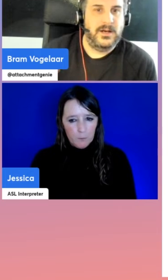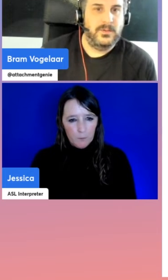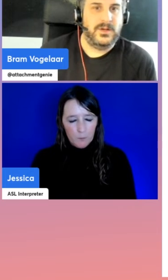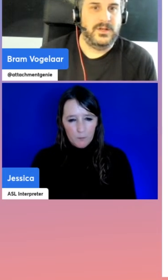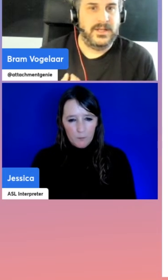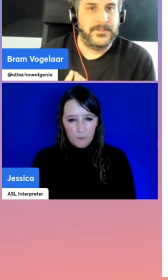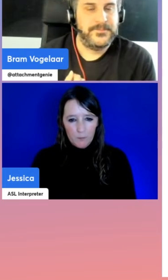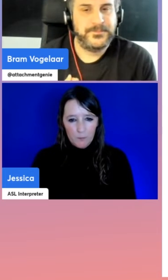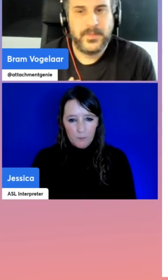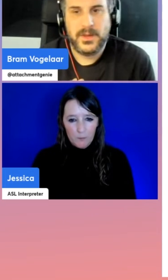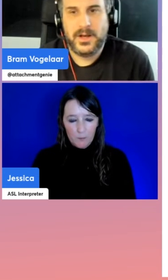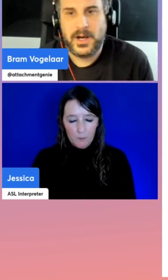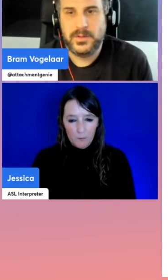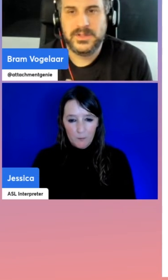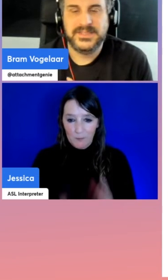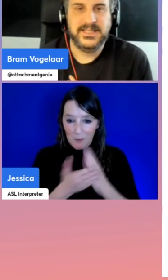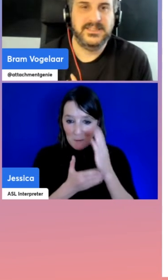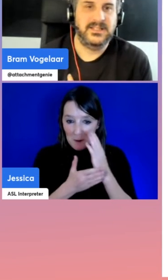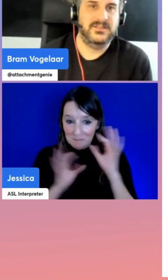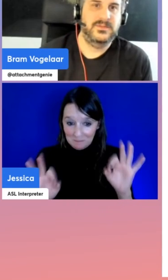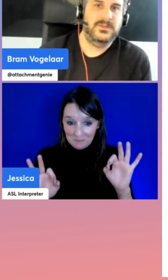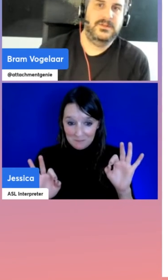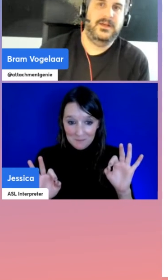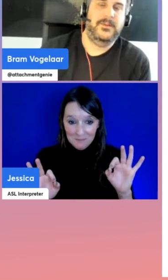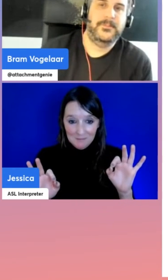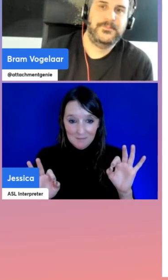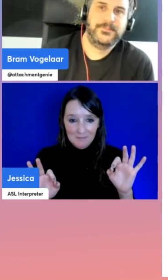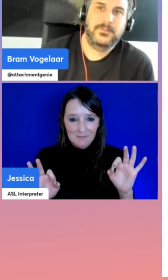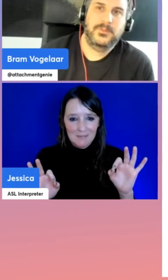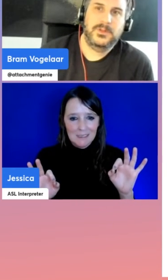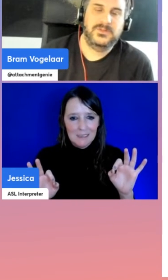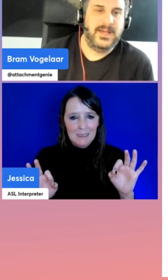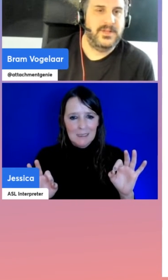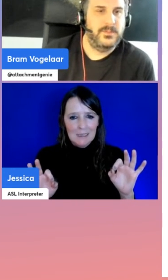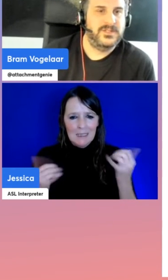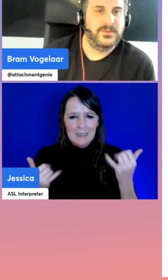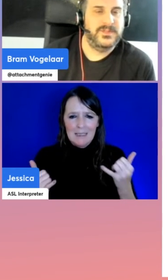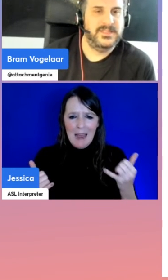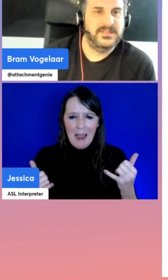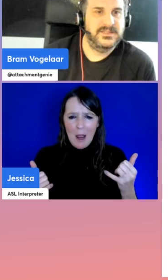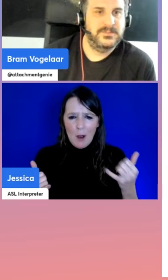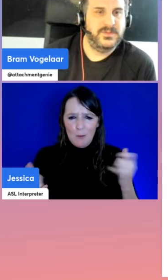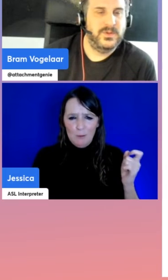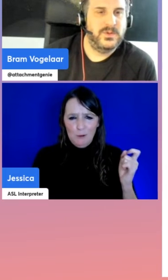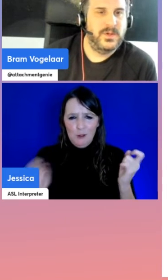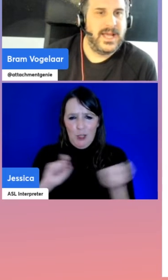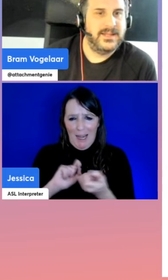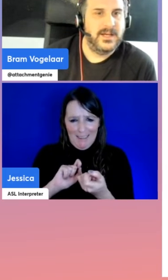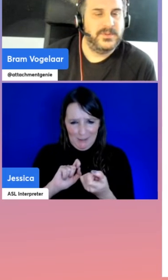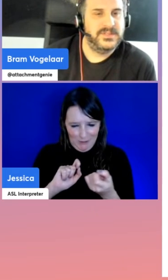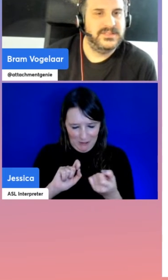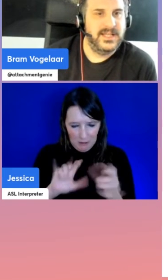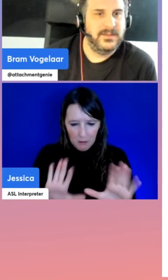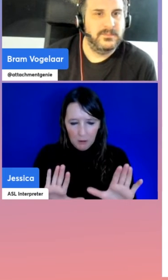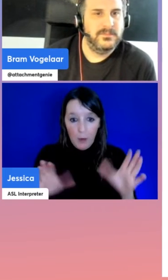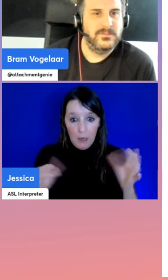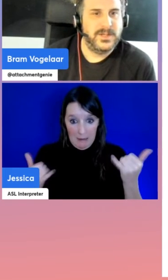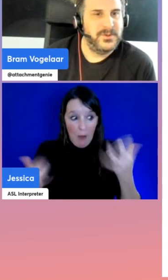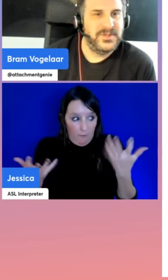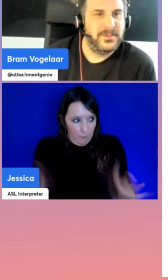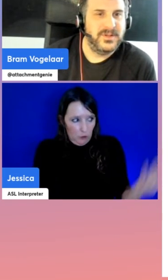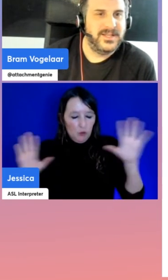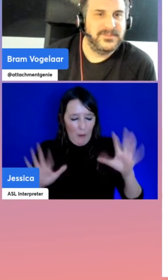Right, how we're gonna change the ingress, because we have now multiple regions, but we all want to end up on the